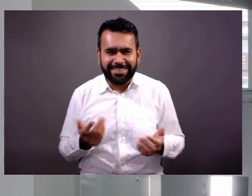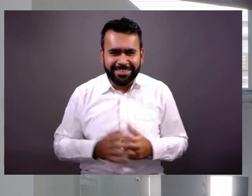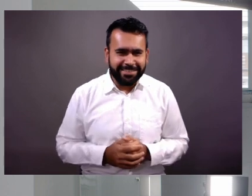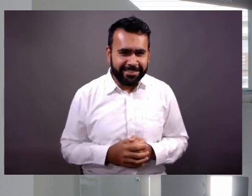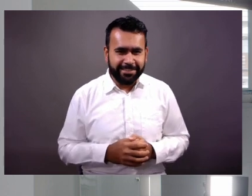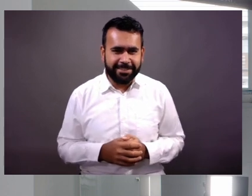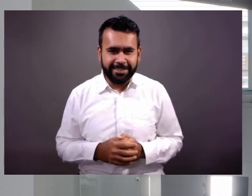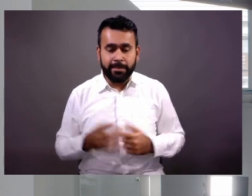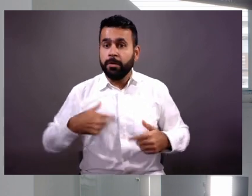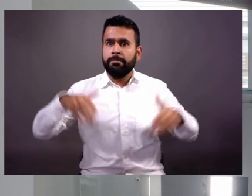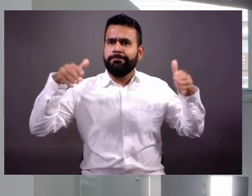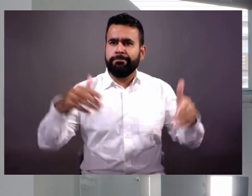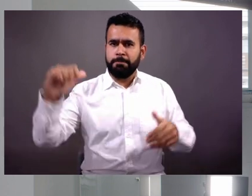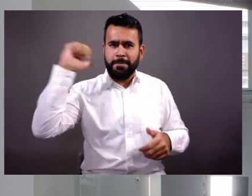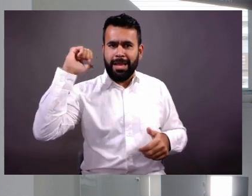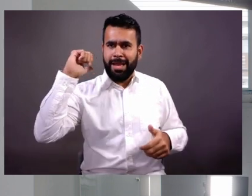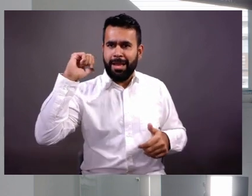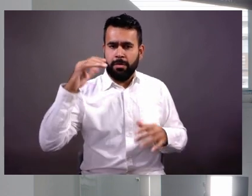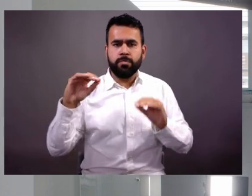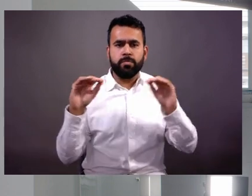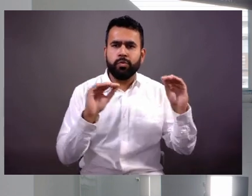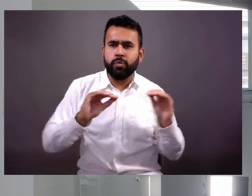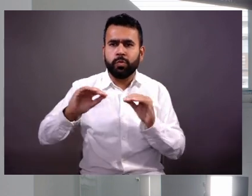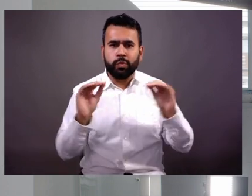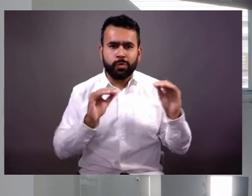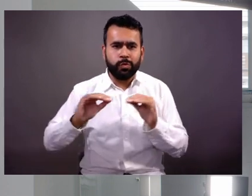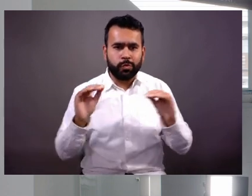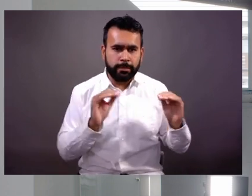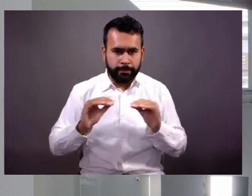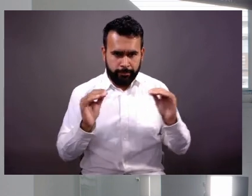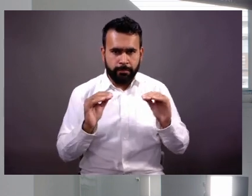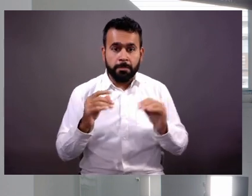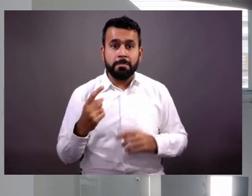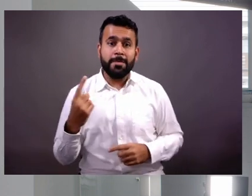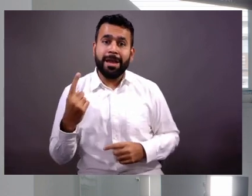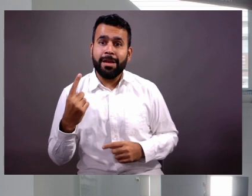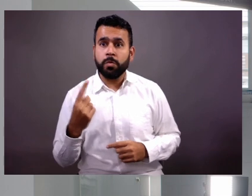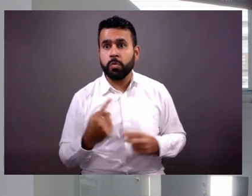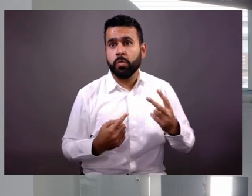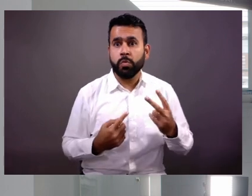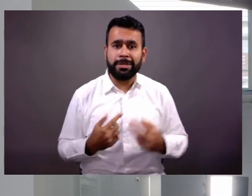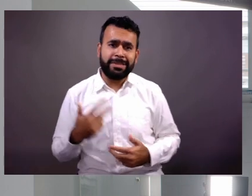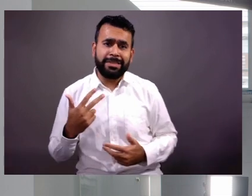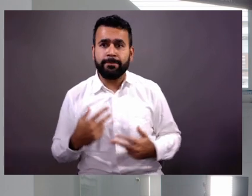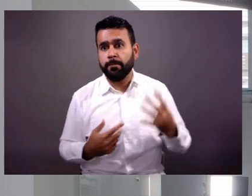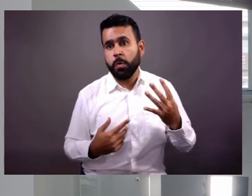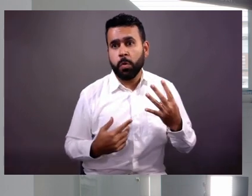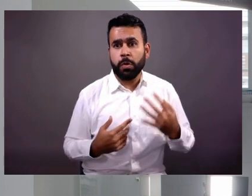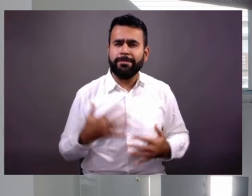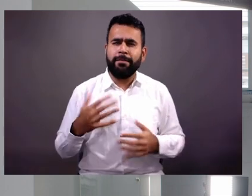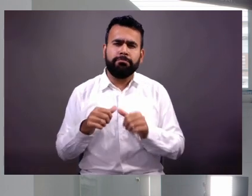hop, hop, hop, hop. Again, we're focusing on that back groove. 8,